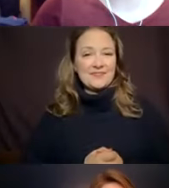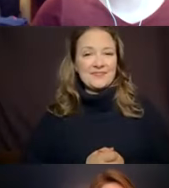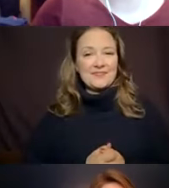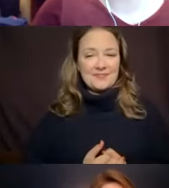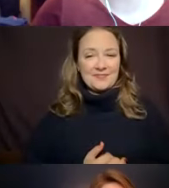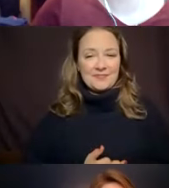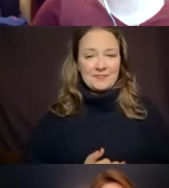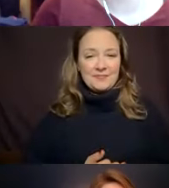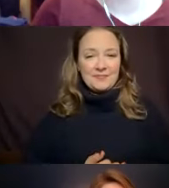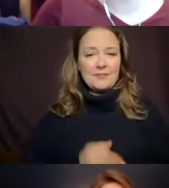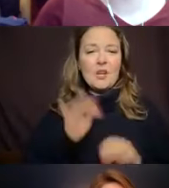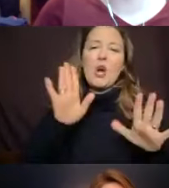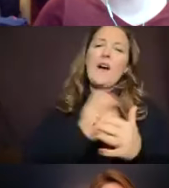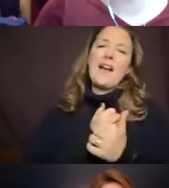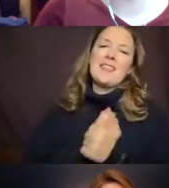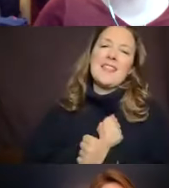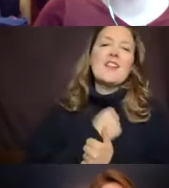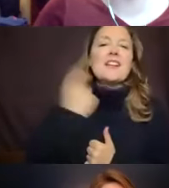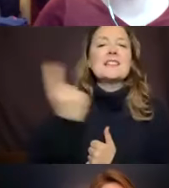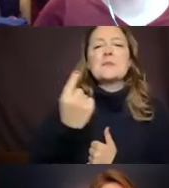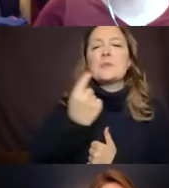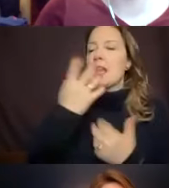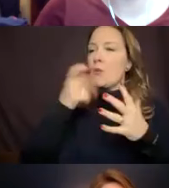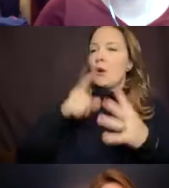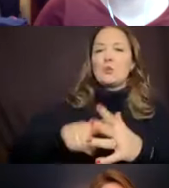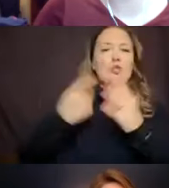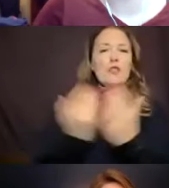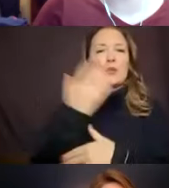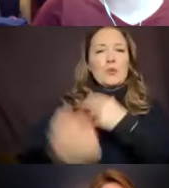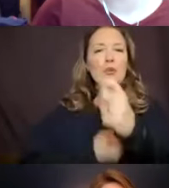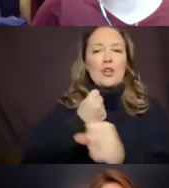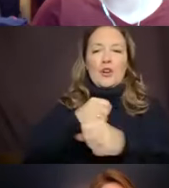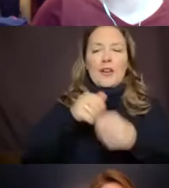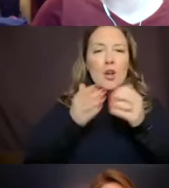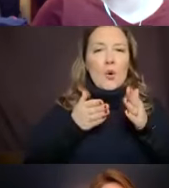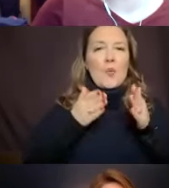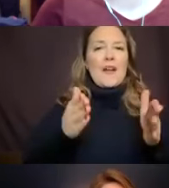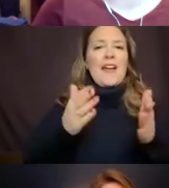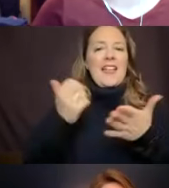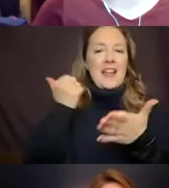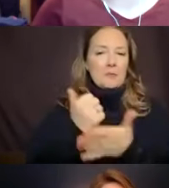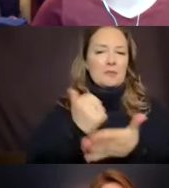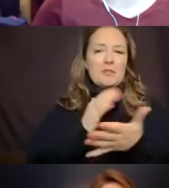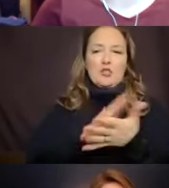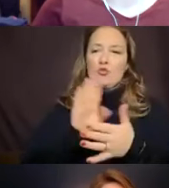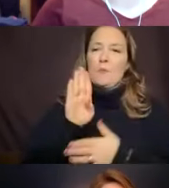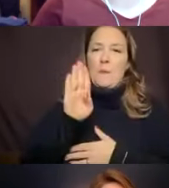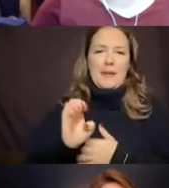Oh, I love this. I want to enter the new year in a way that allows me to unwaveringly be and